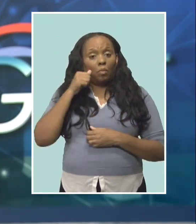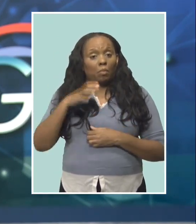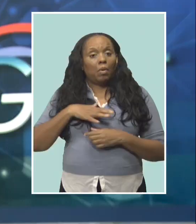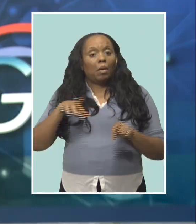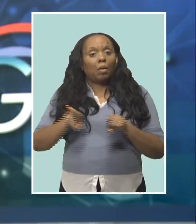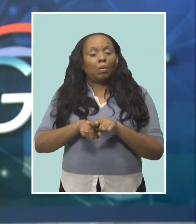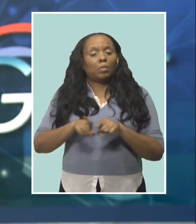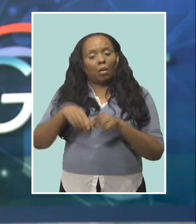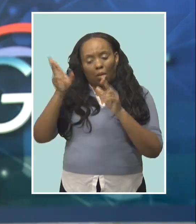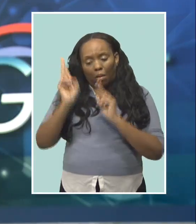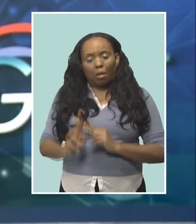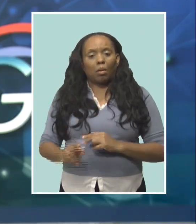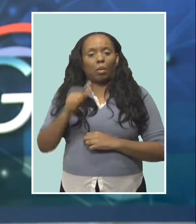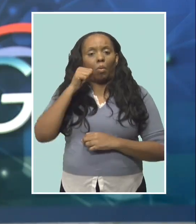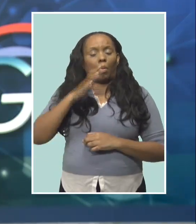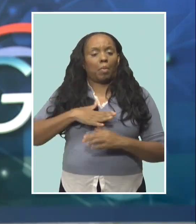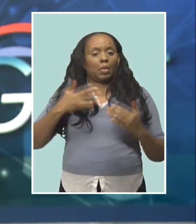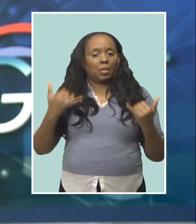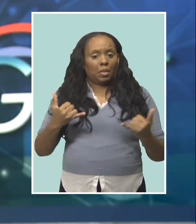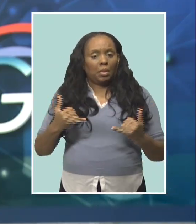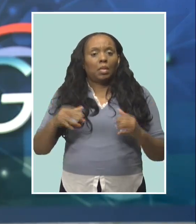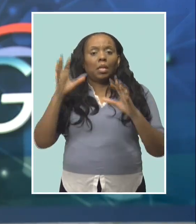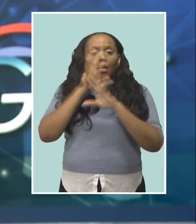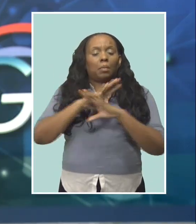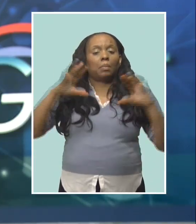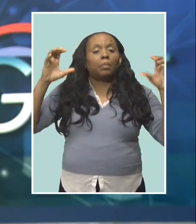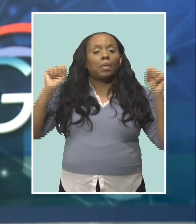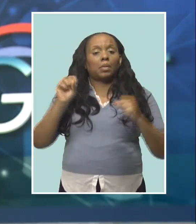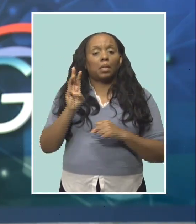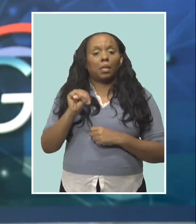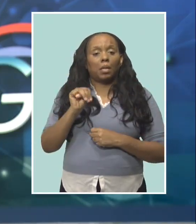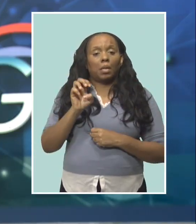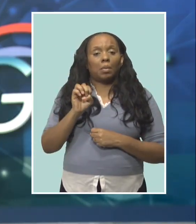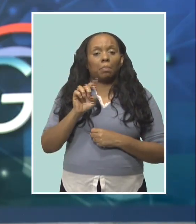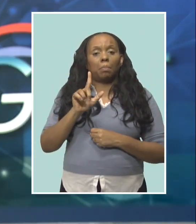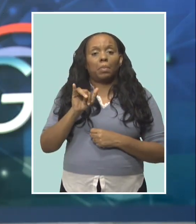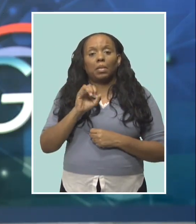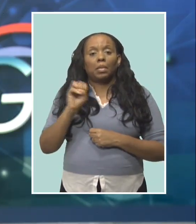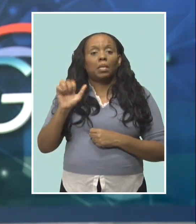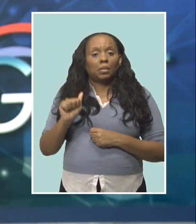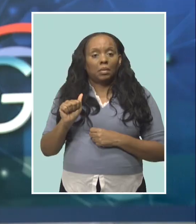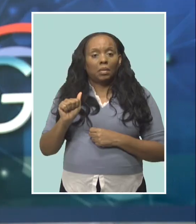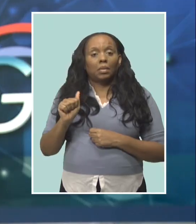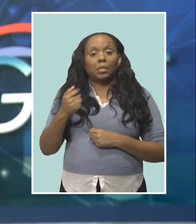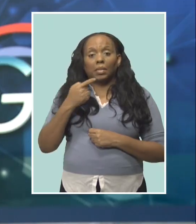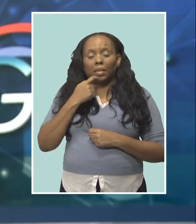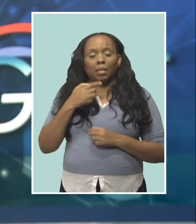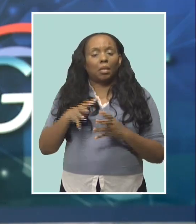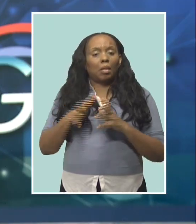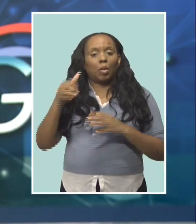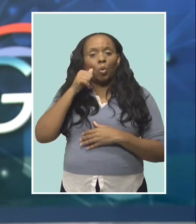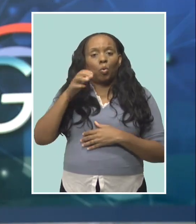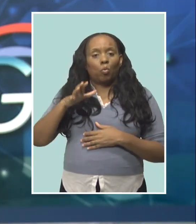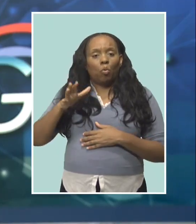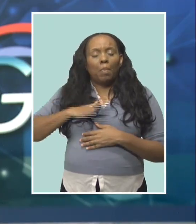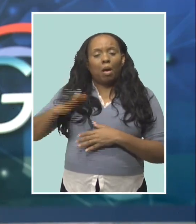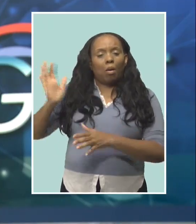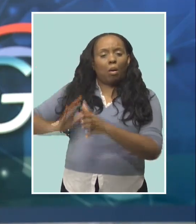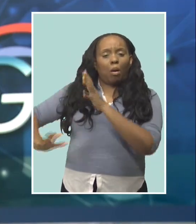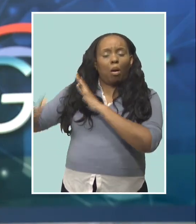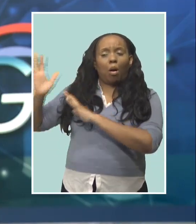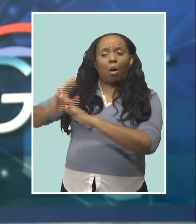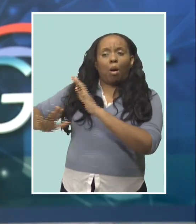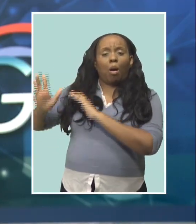on this International Women's Day. President Melissa Savory Gittins says those trailblazers who paved the way for the modern-day